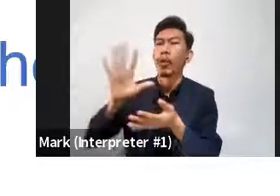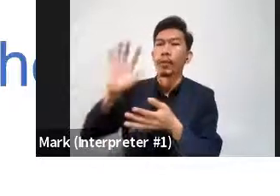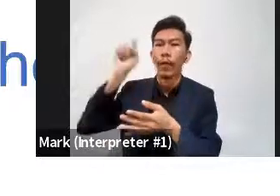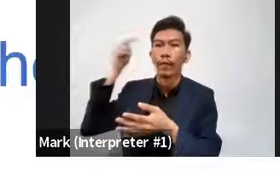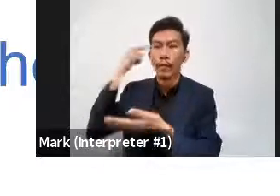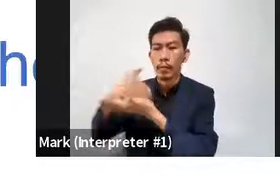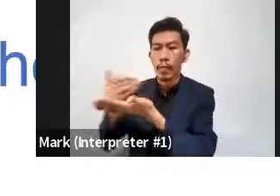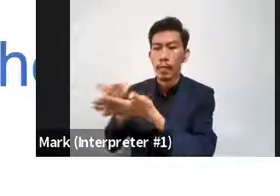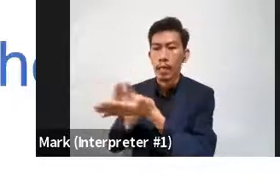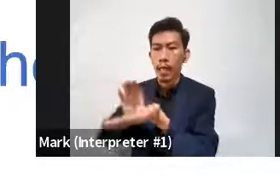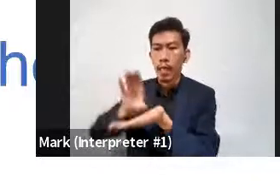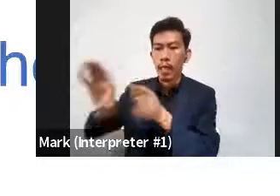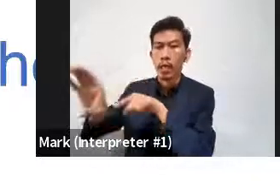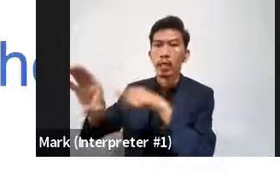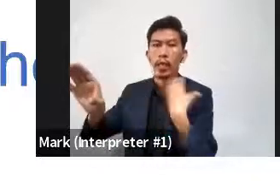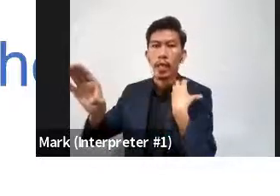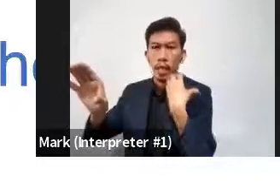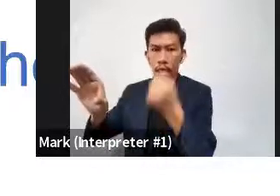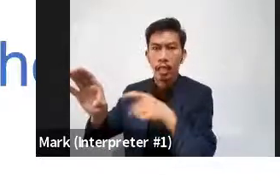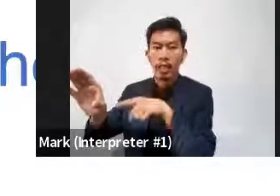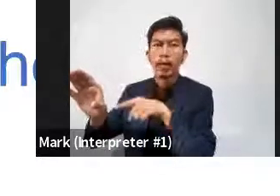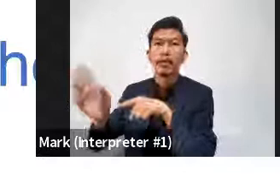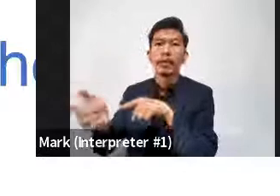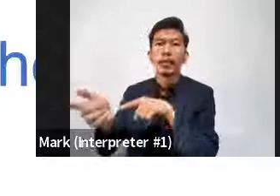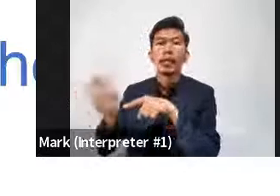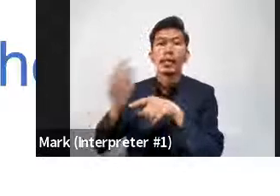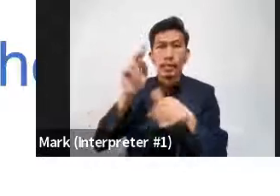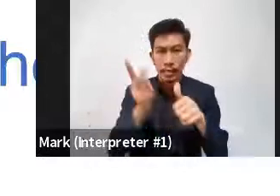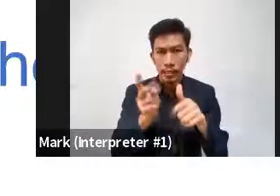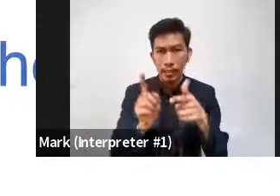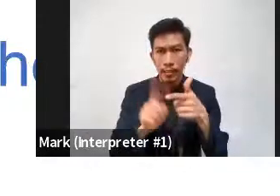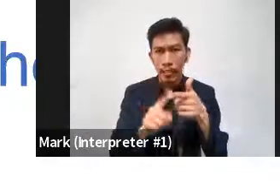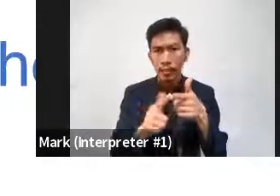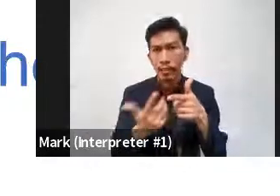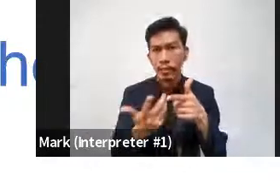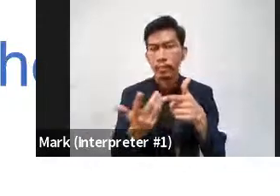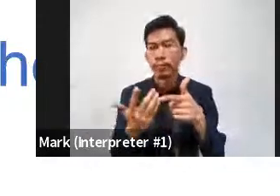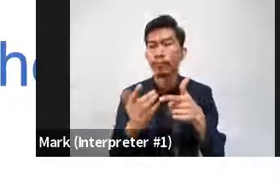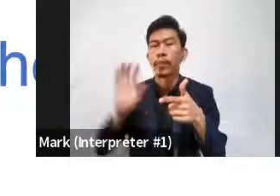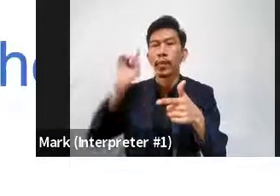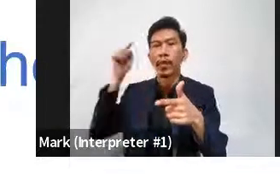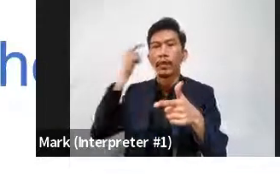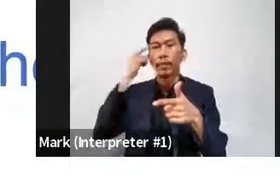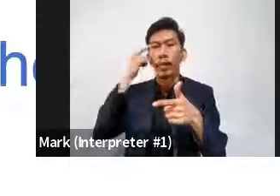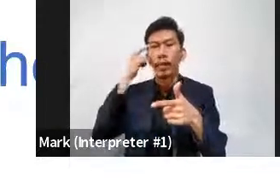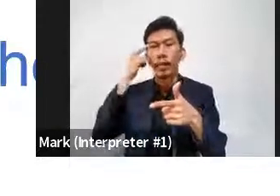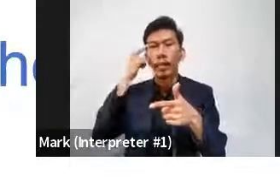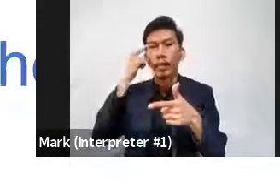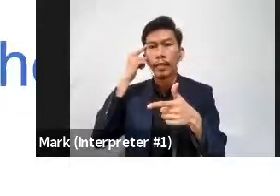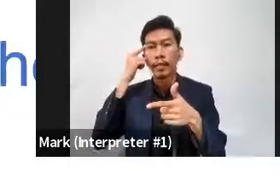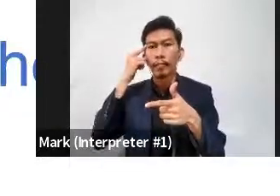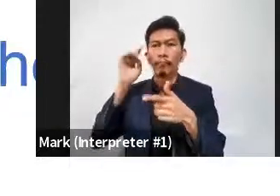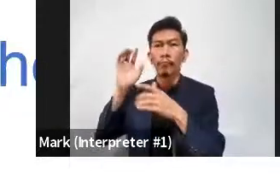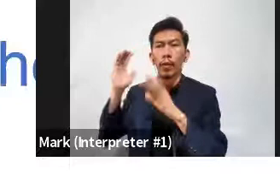is allocated to health, right? The second is how big is your government relative to your